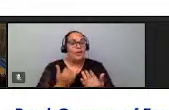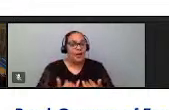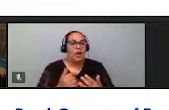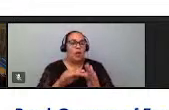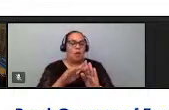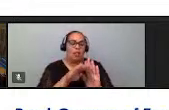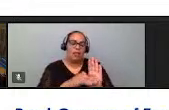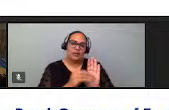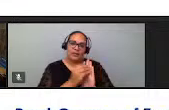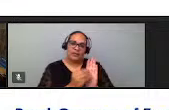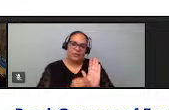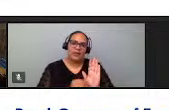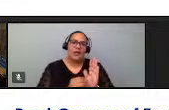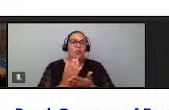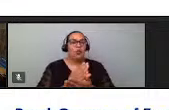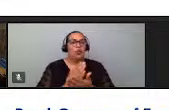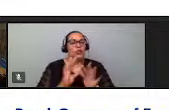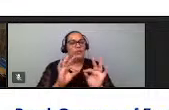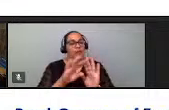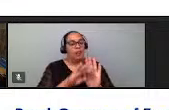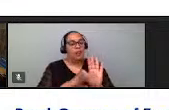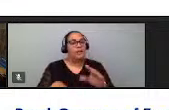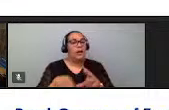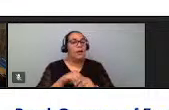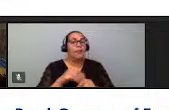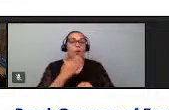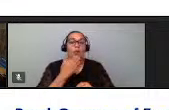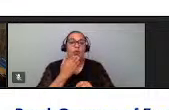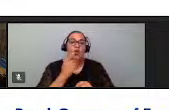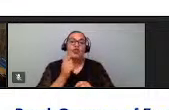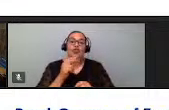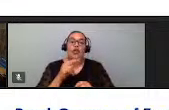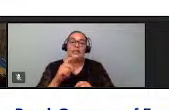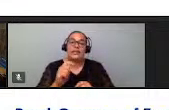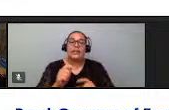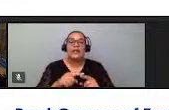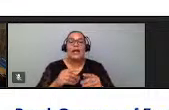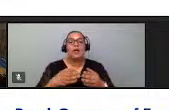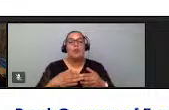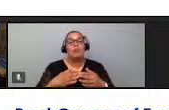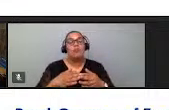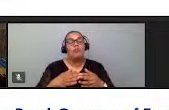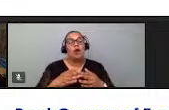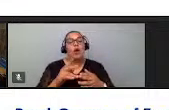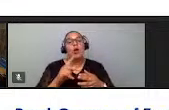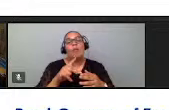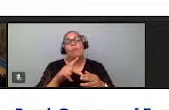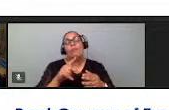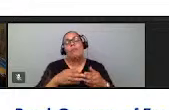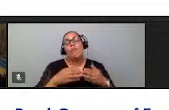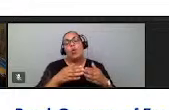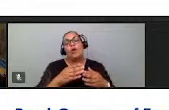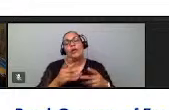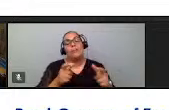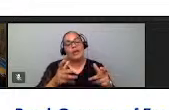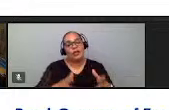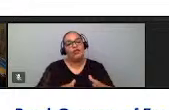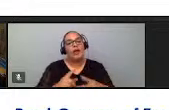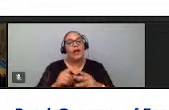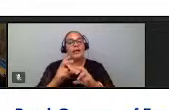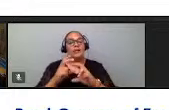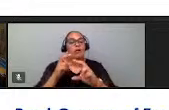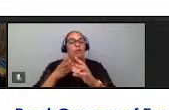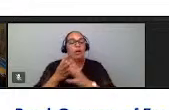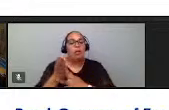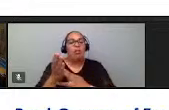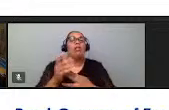list and we share this list with transnet and with the port manager and with the terminal manager we share this